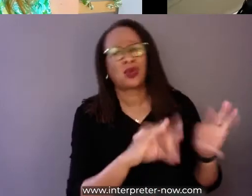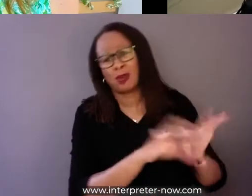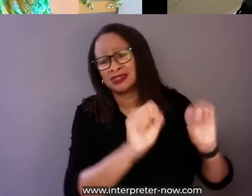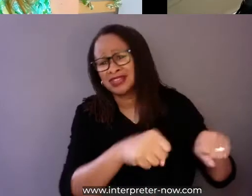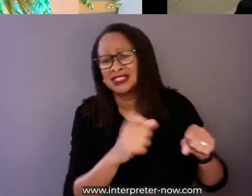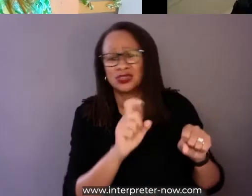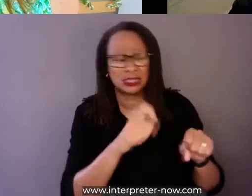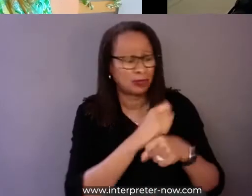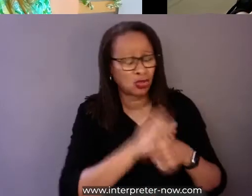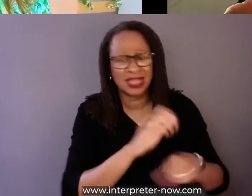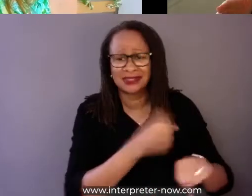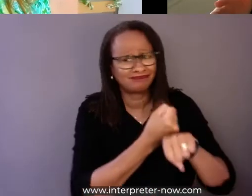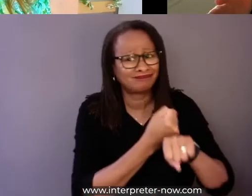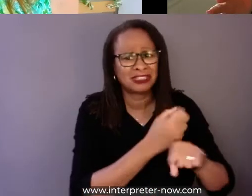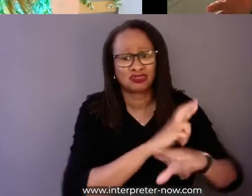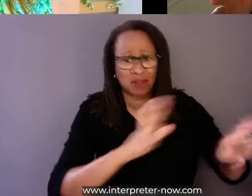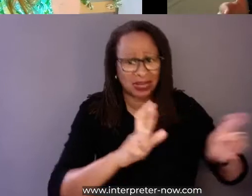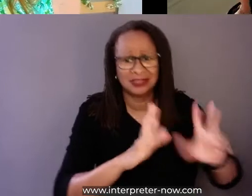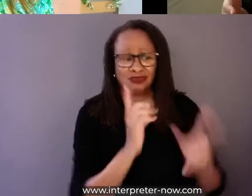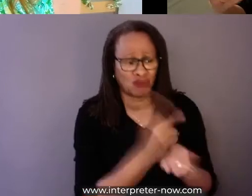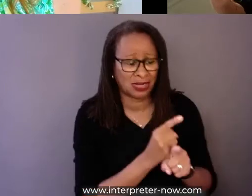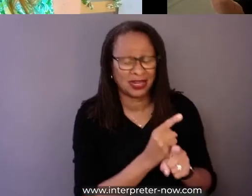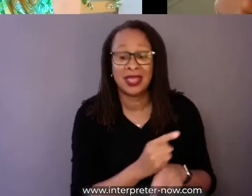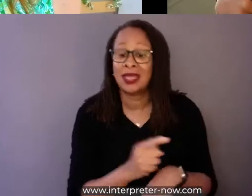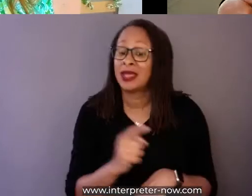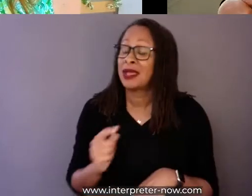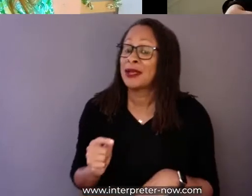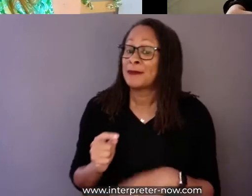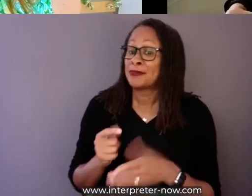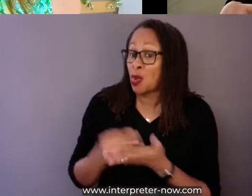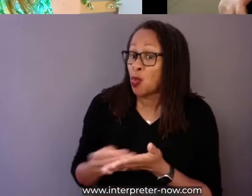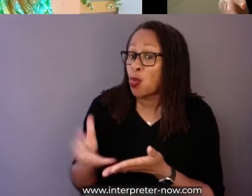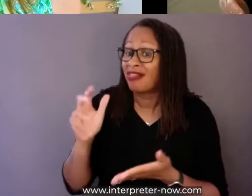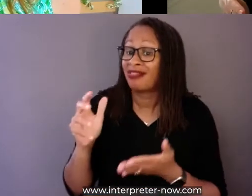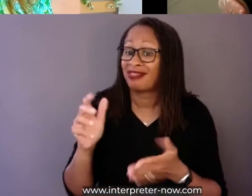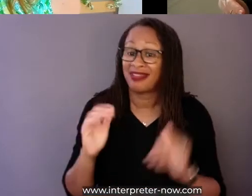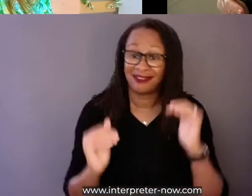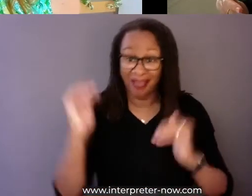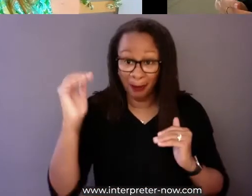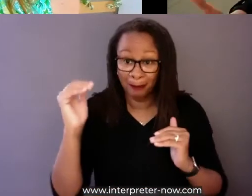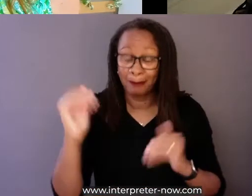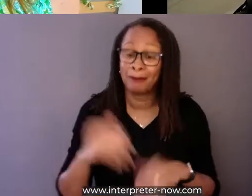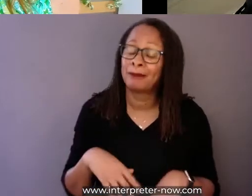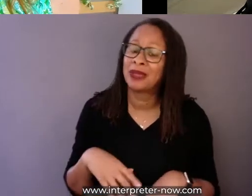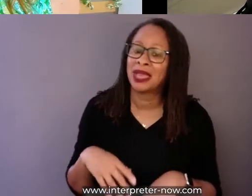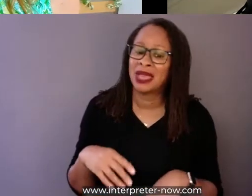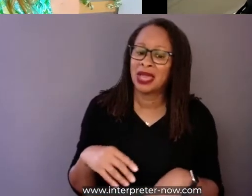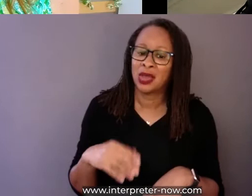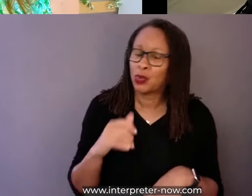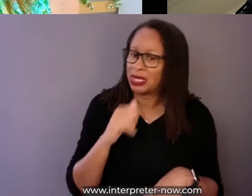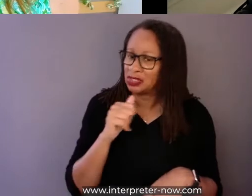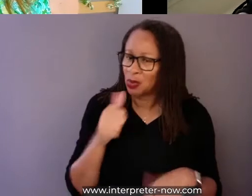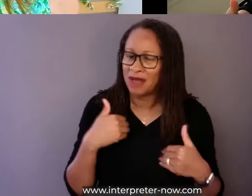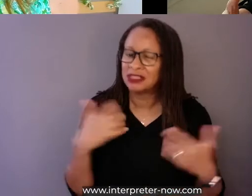in and square. The component, especially in tech, that we give a little less consideration